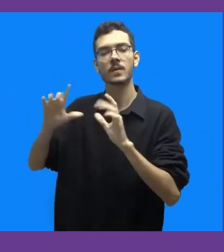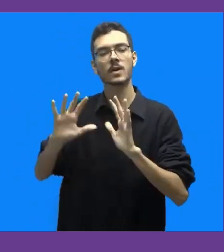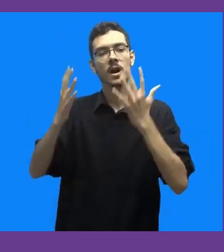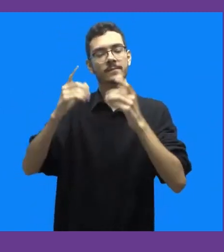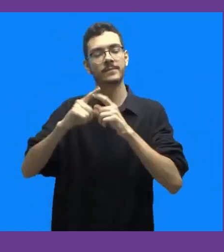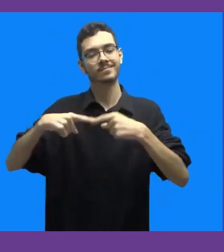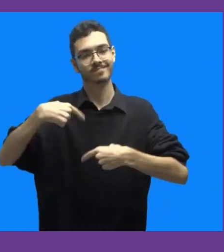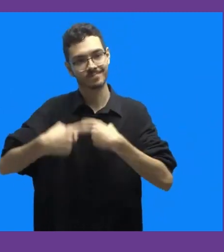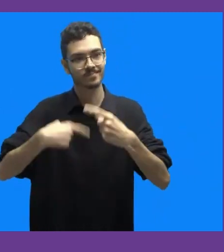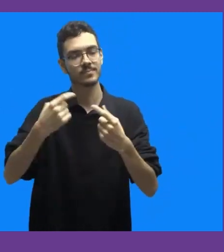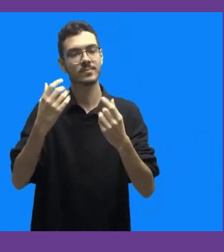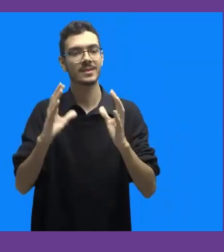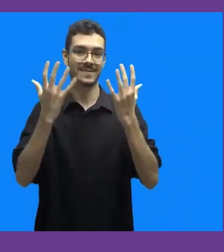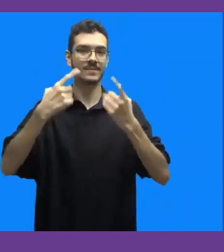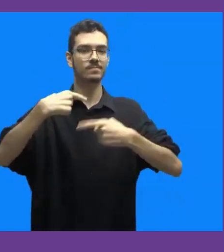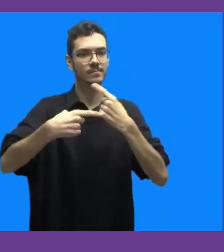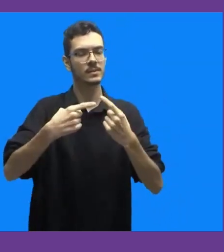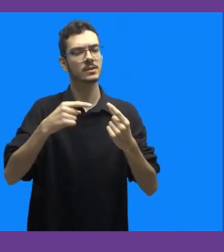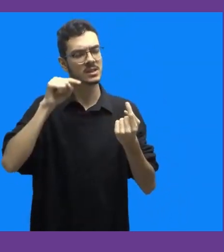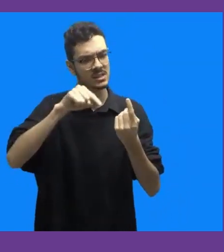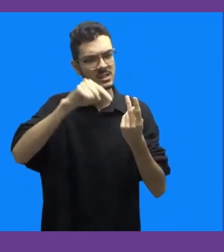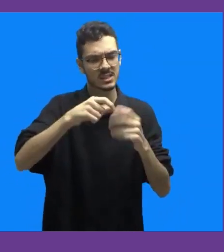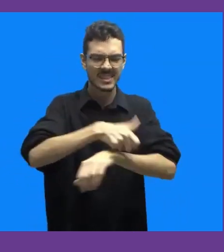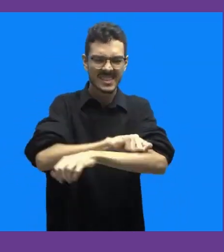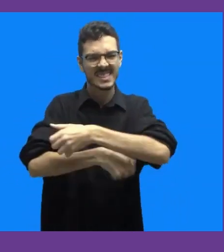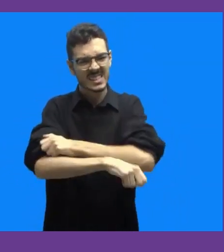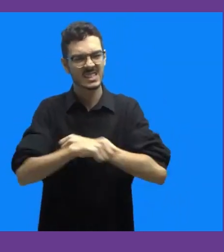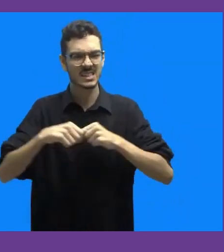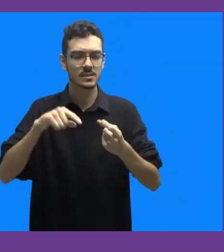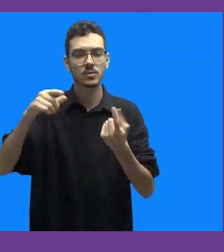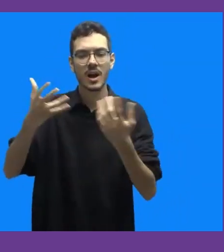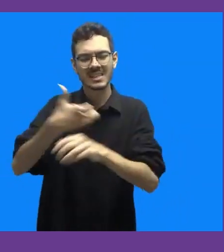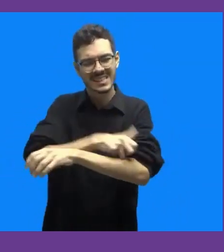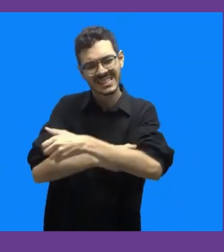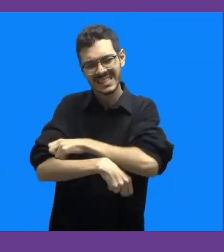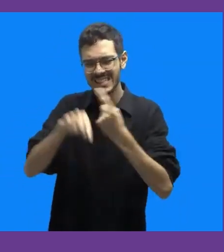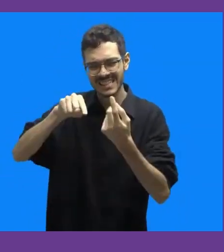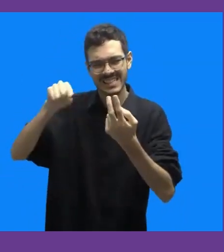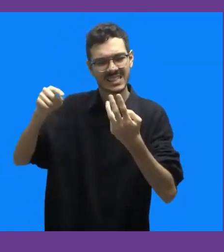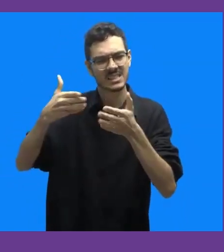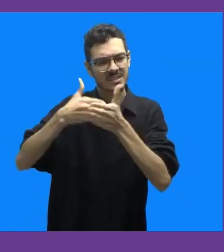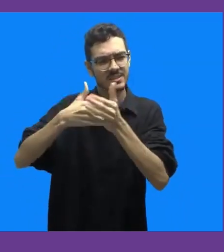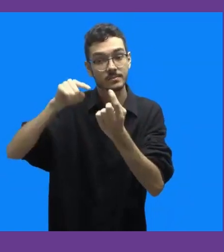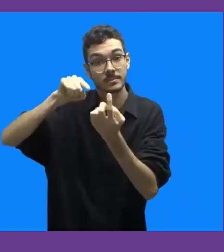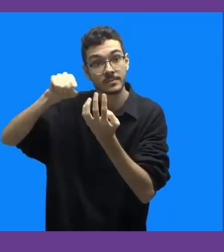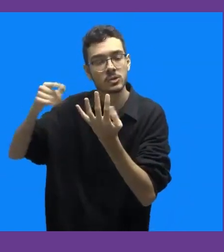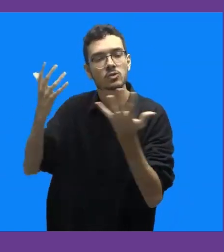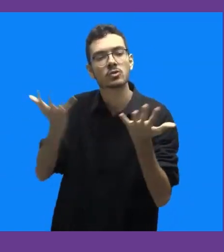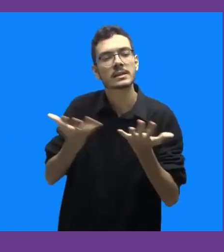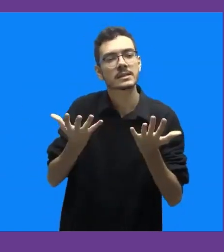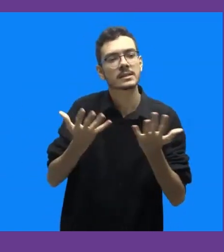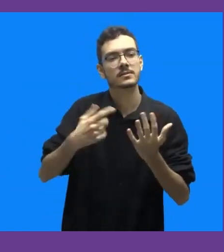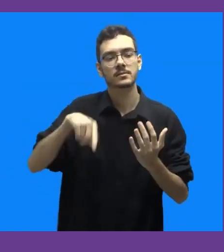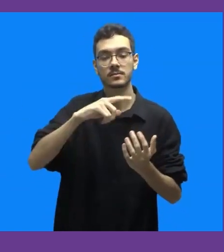here. And when other students sit beside a student like this, know